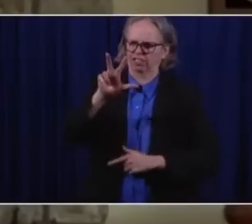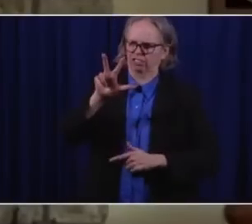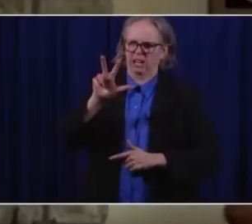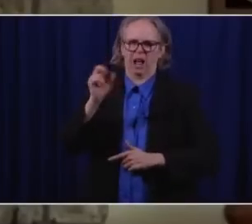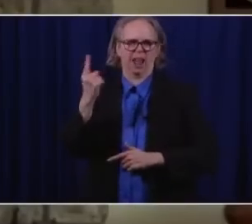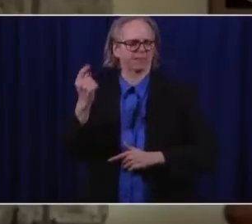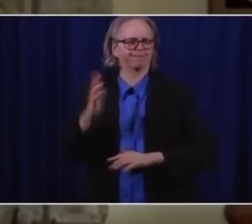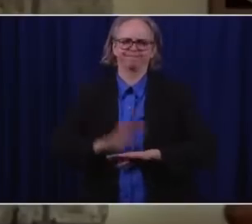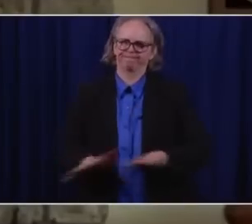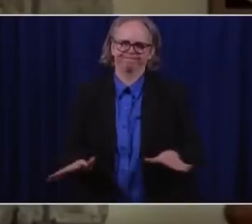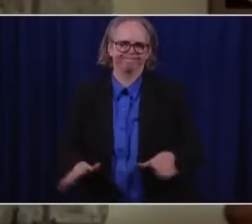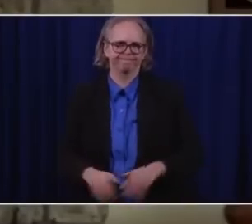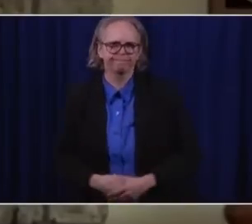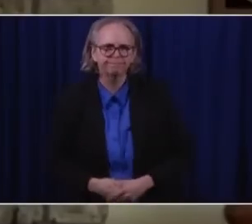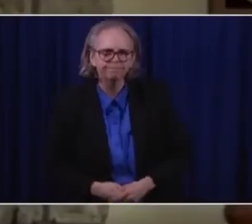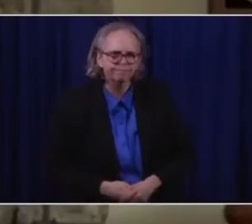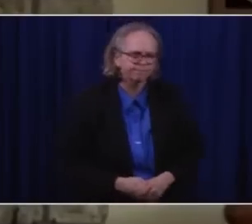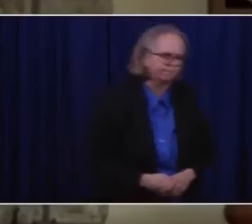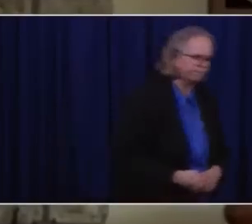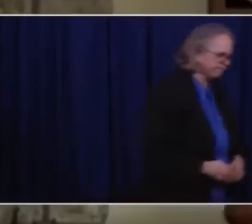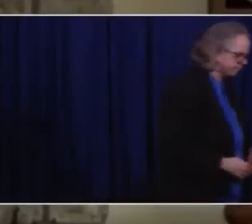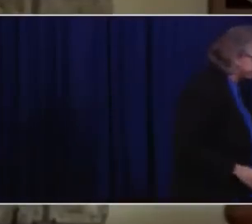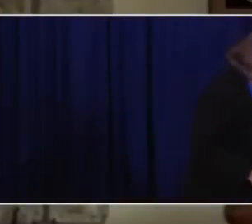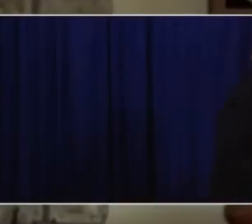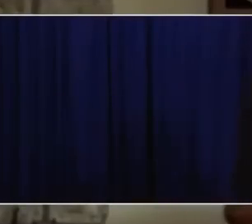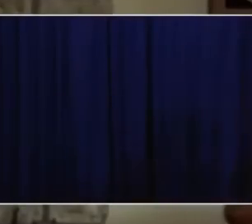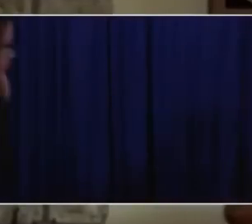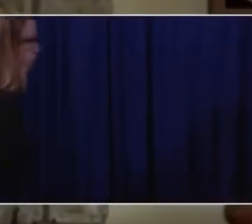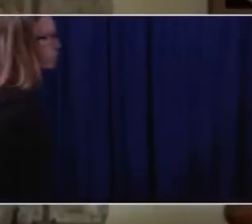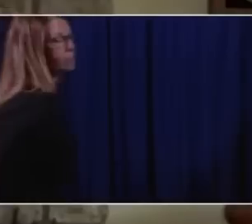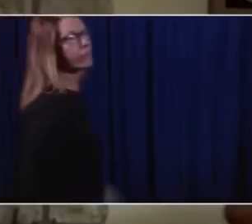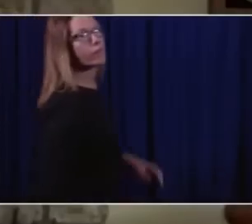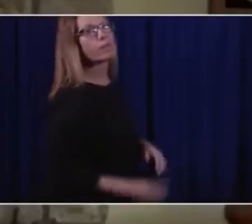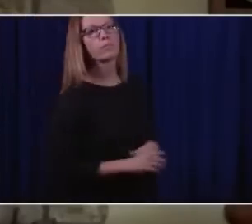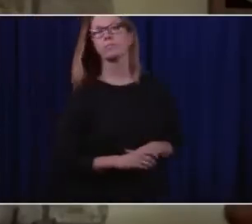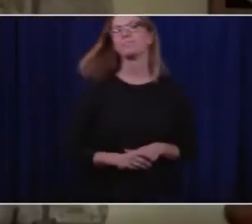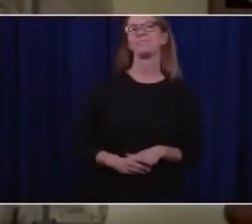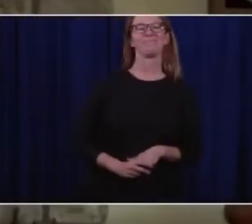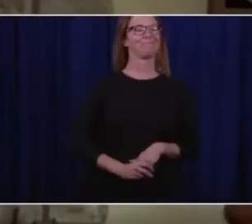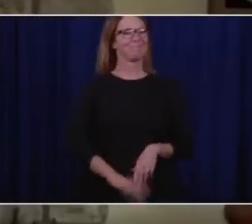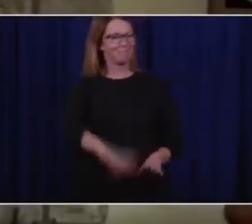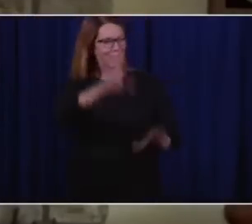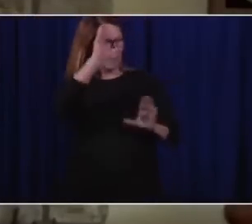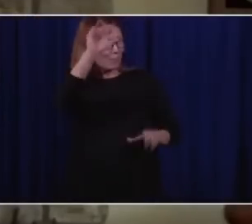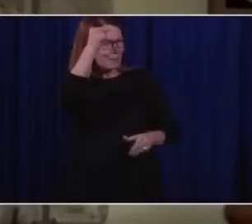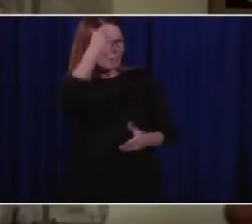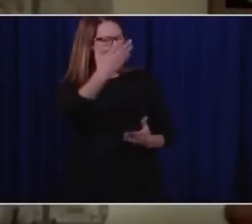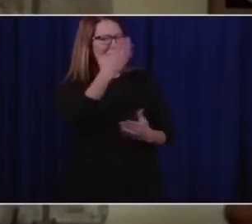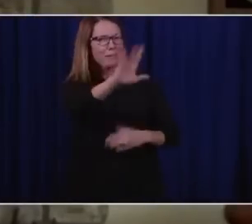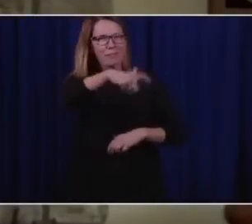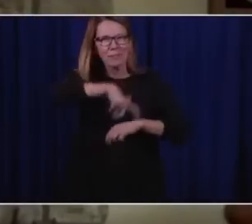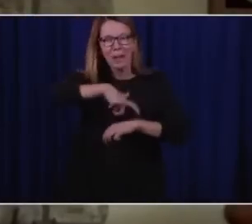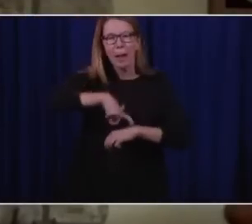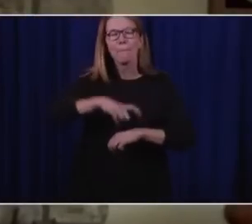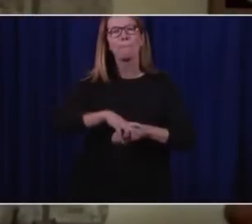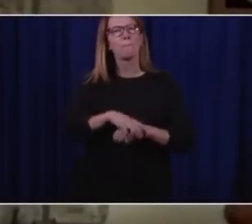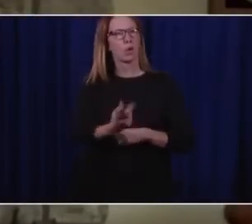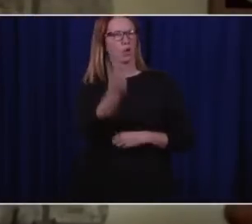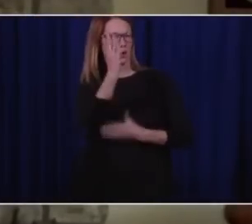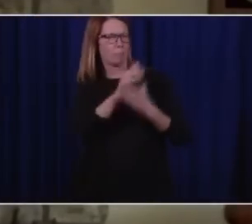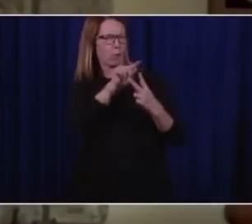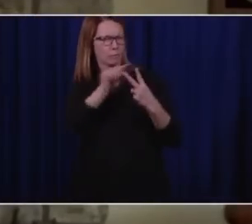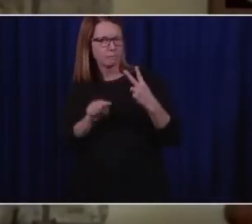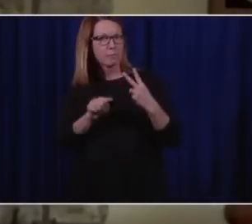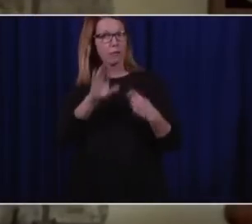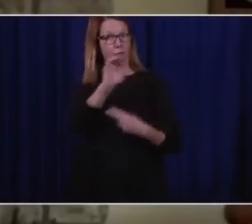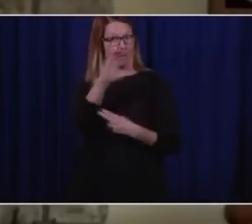Next question is from Kevin Landers at WBNS in Columbus. Hello, Governor. Thanks again for your time. Two-parter for you. Franklin County